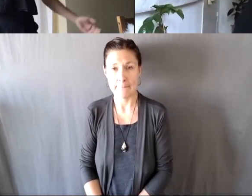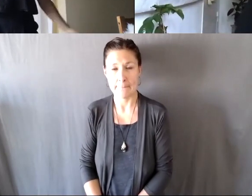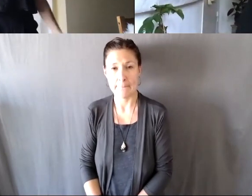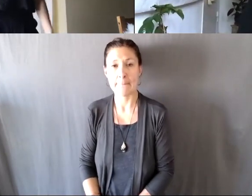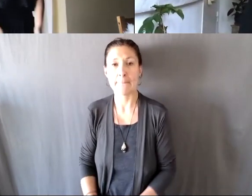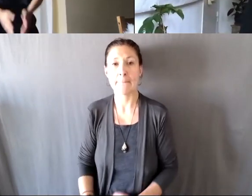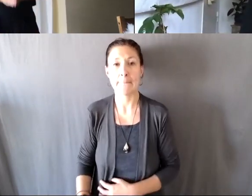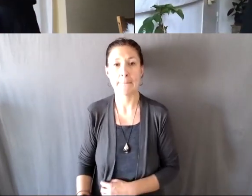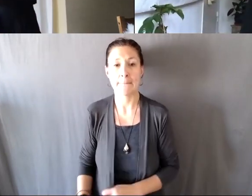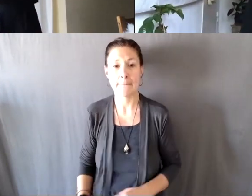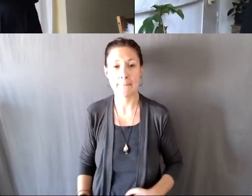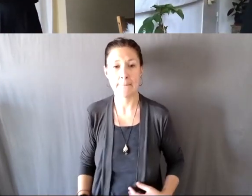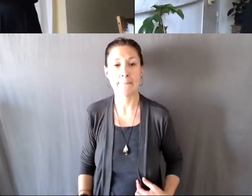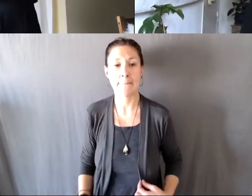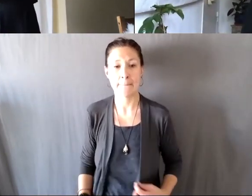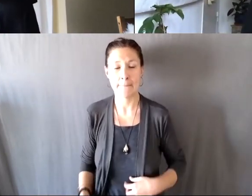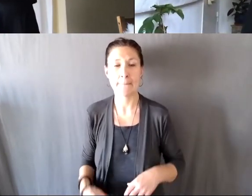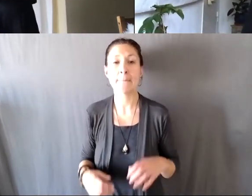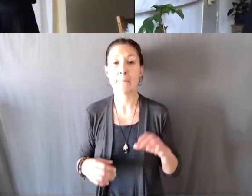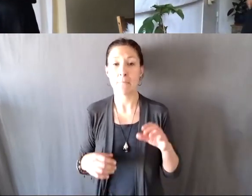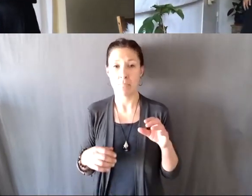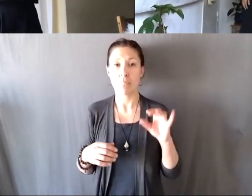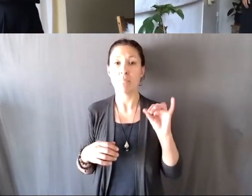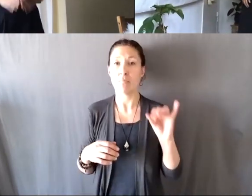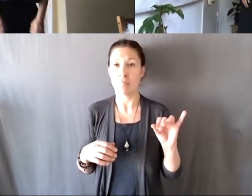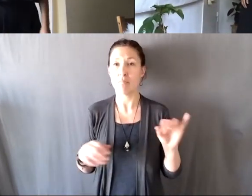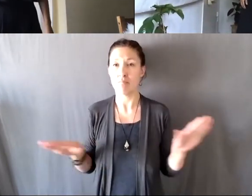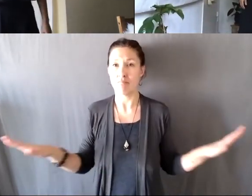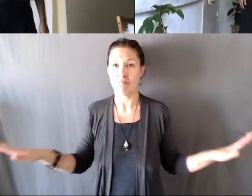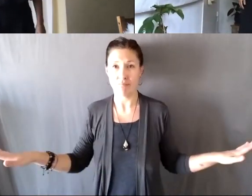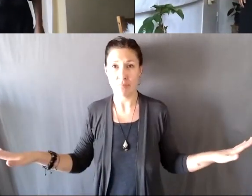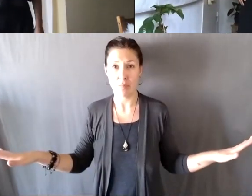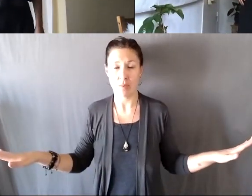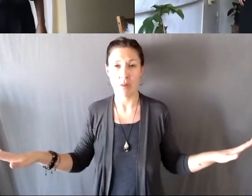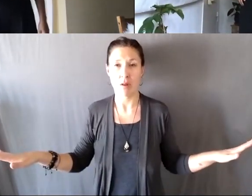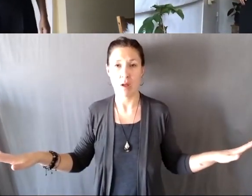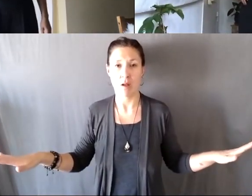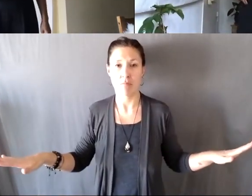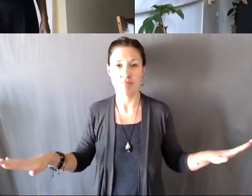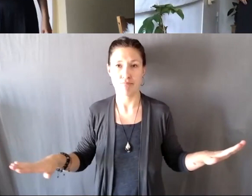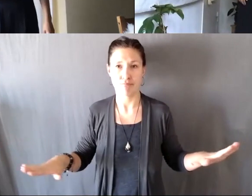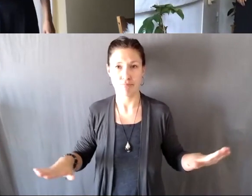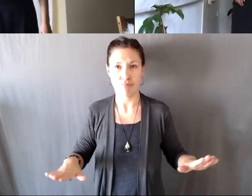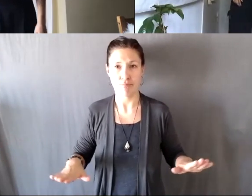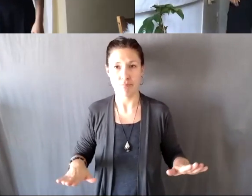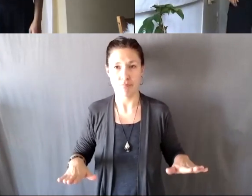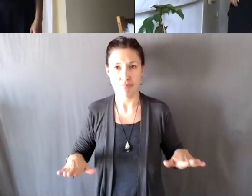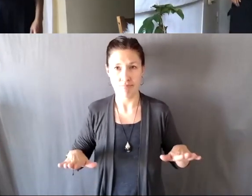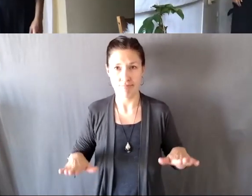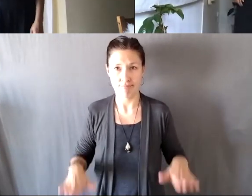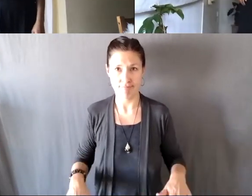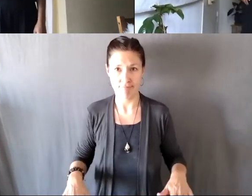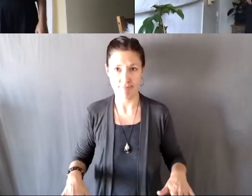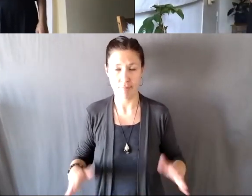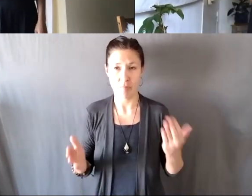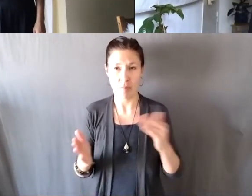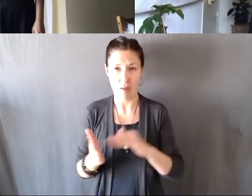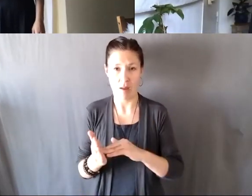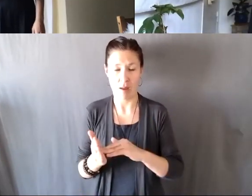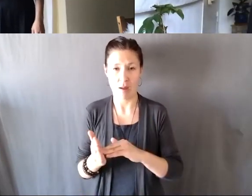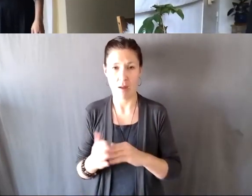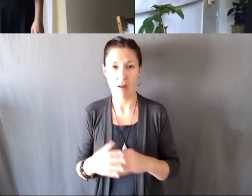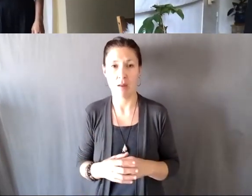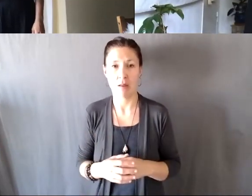Release. And now walking the feet back to shoulders width. The